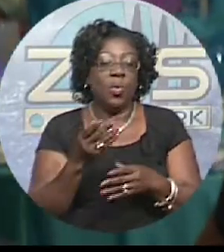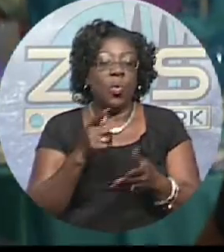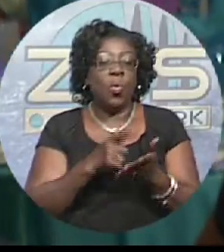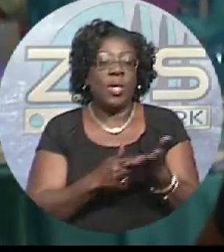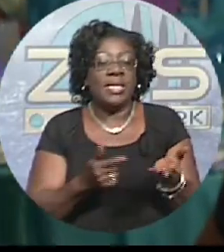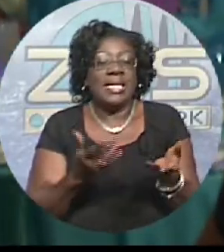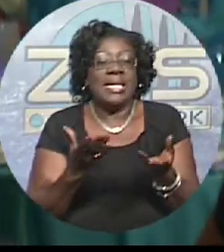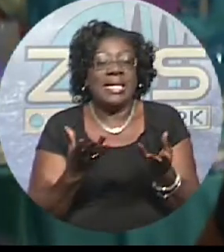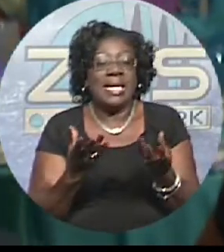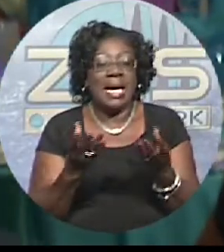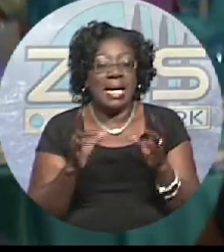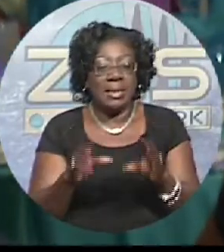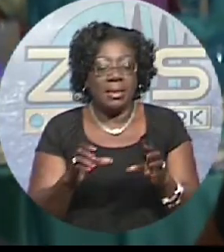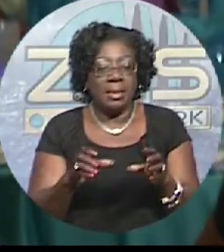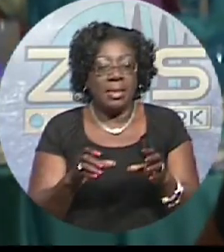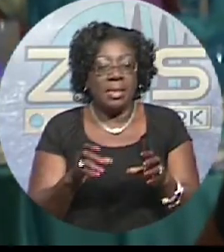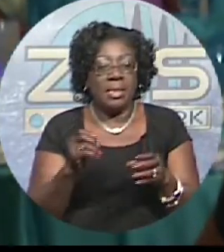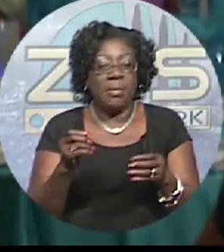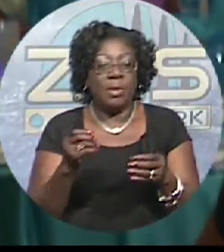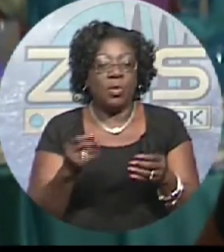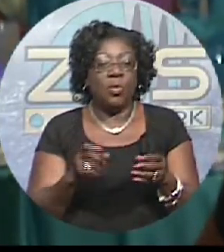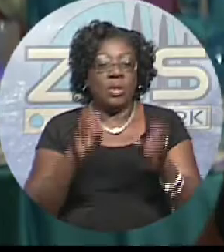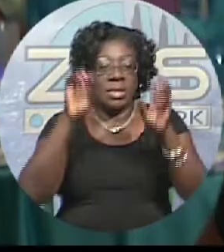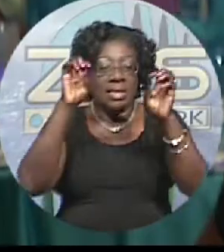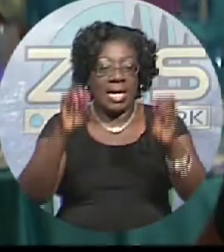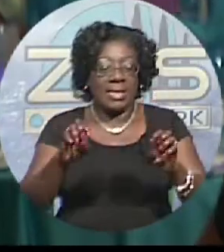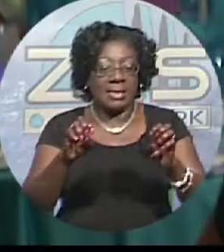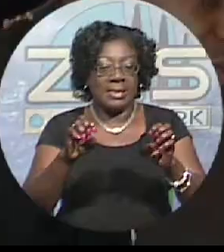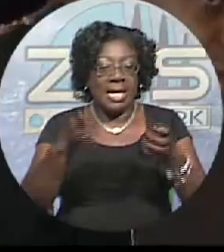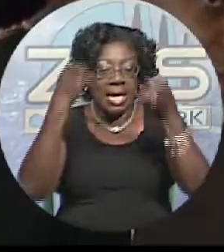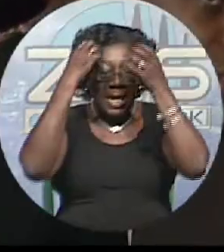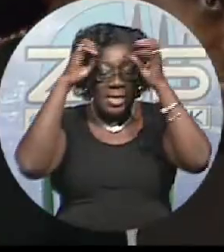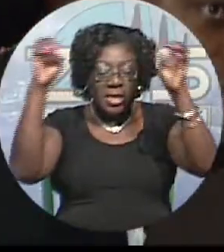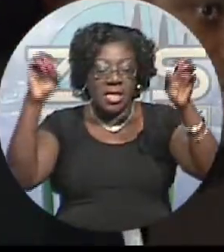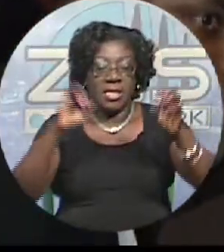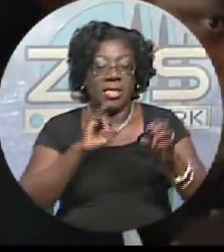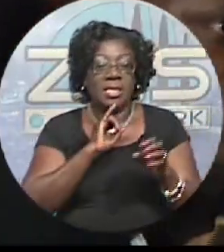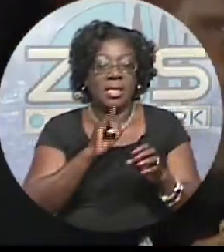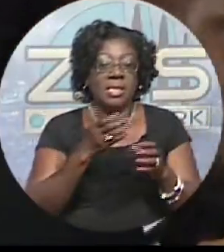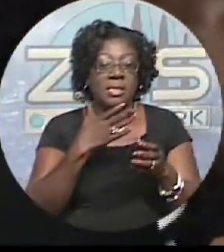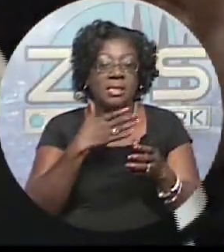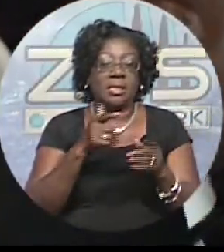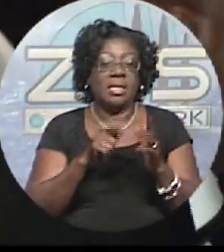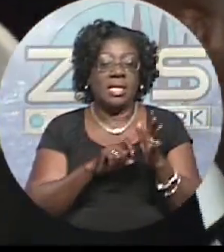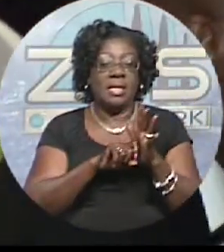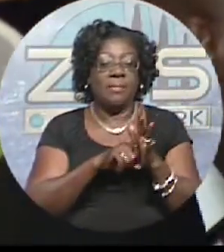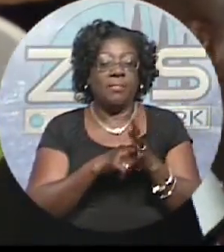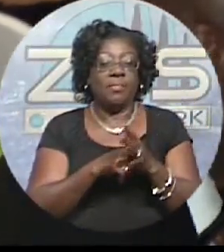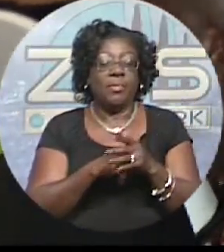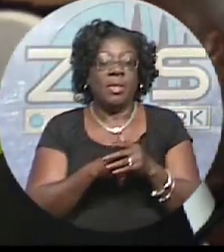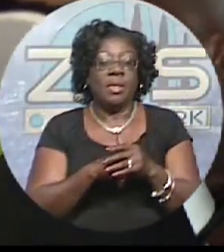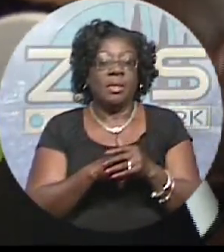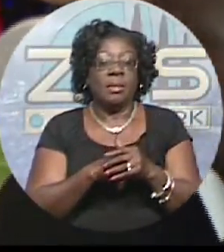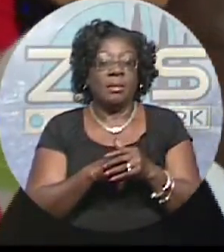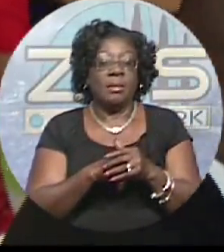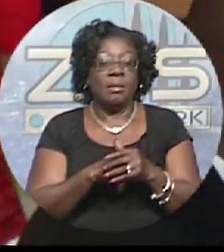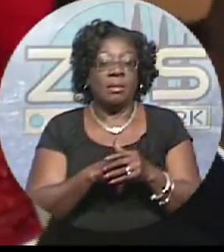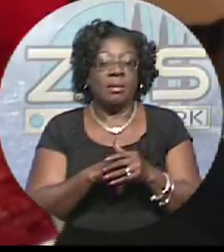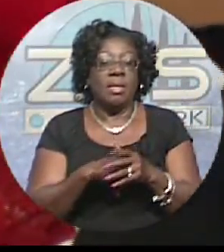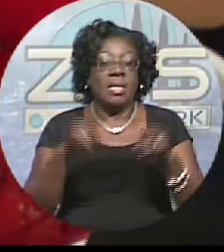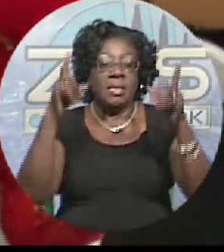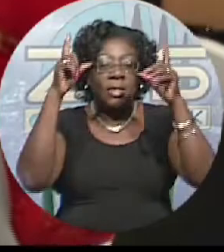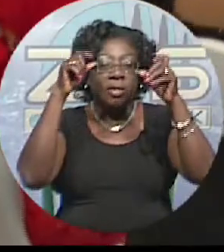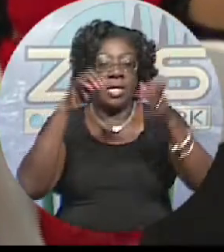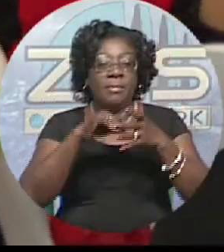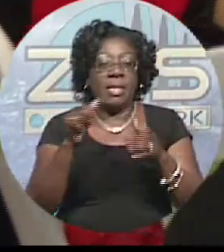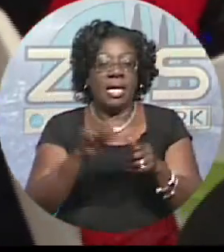can, screenings, mammograms, so education. Corporate sponsors were also well represented. The theme that